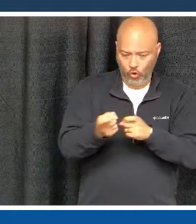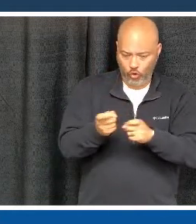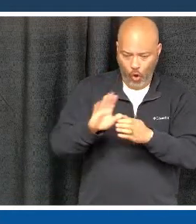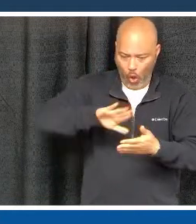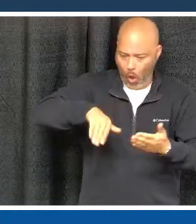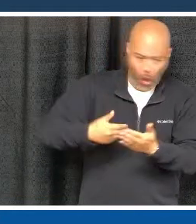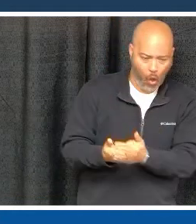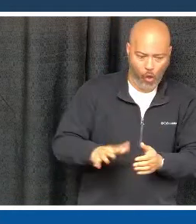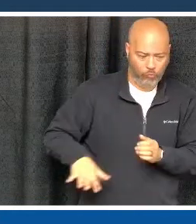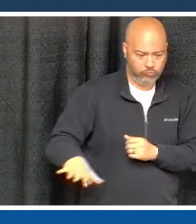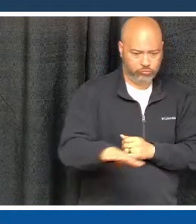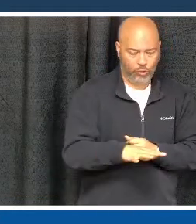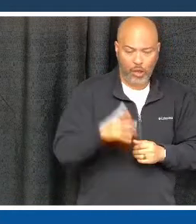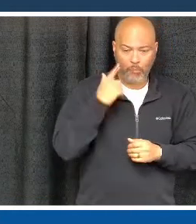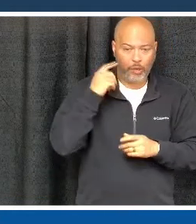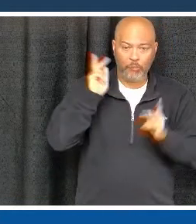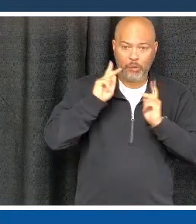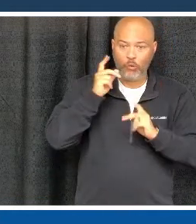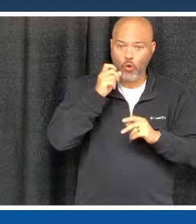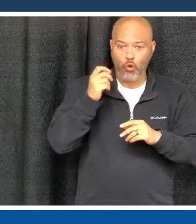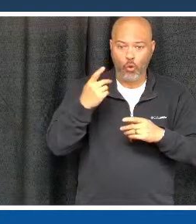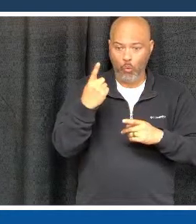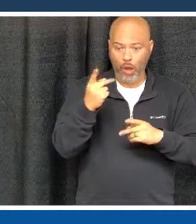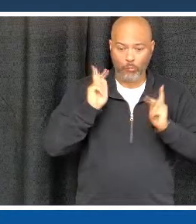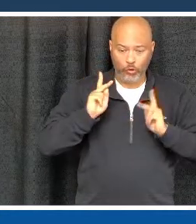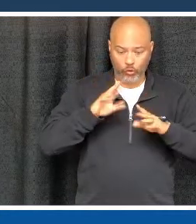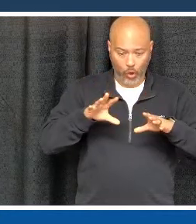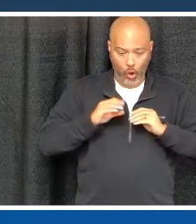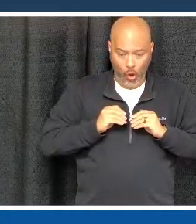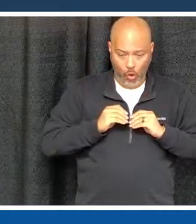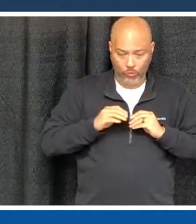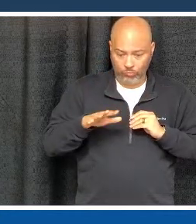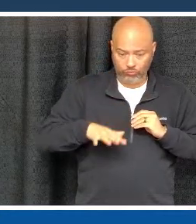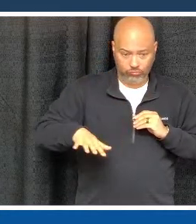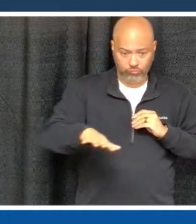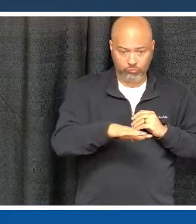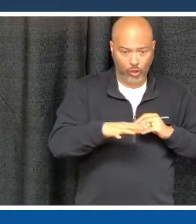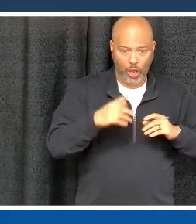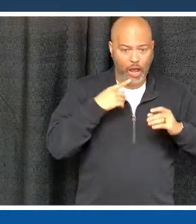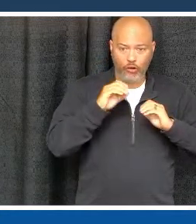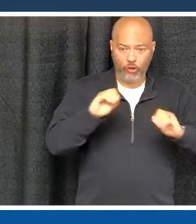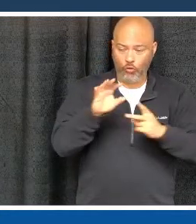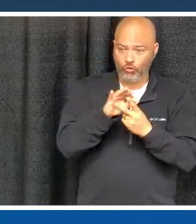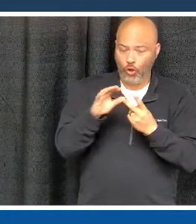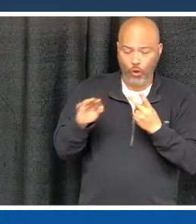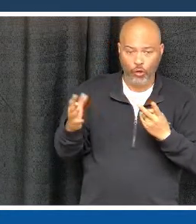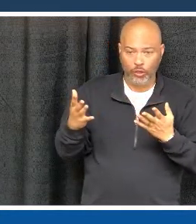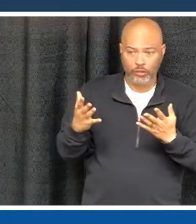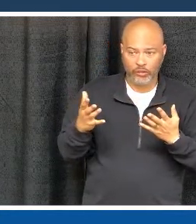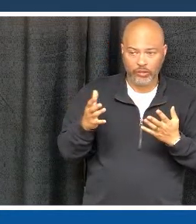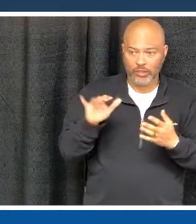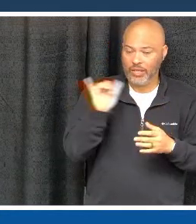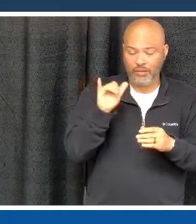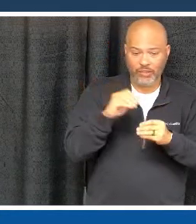places, because monopolies in our school system, even in some of these